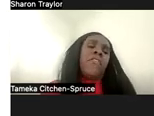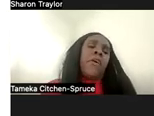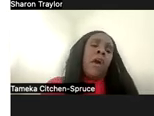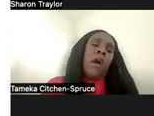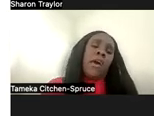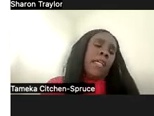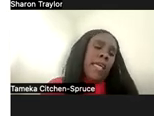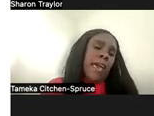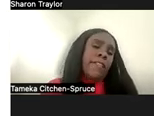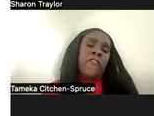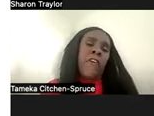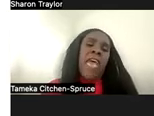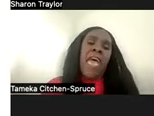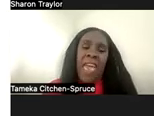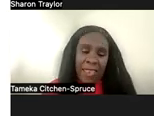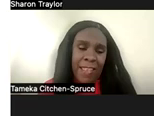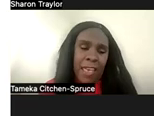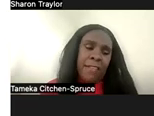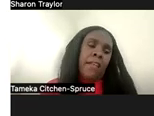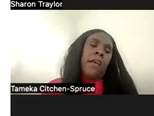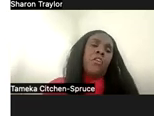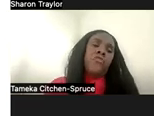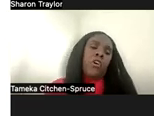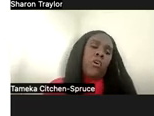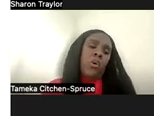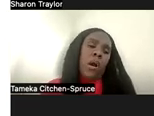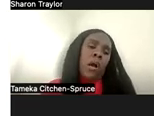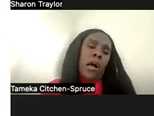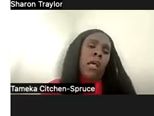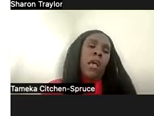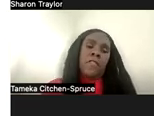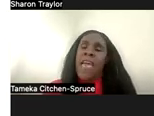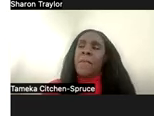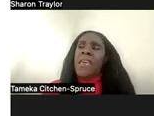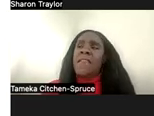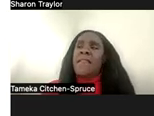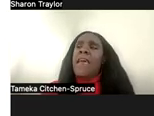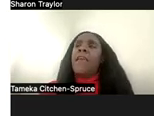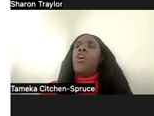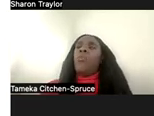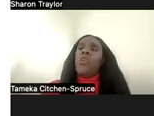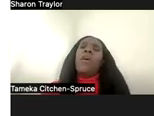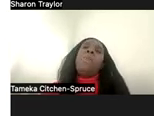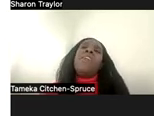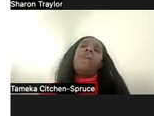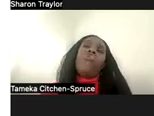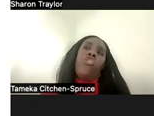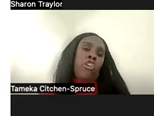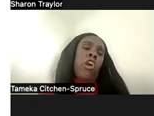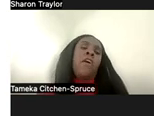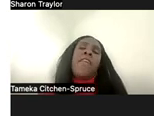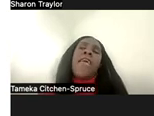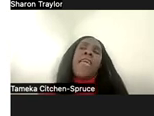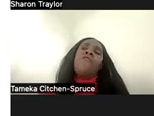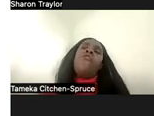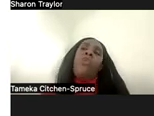And then there's a collective access. So that means that we want to make